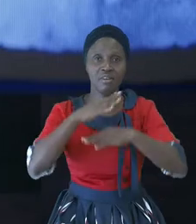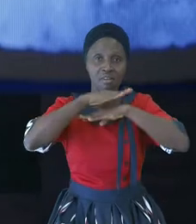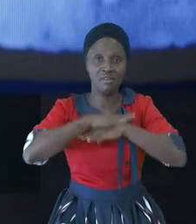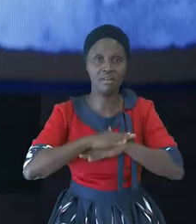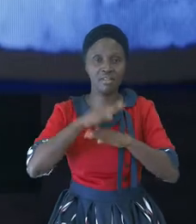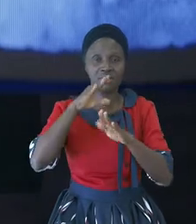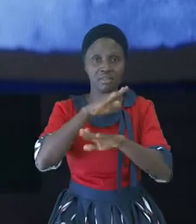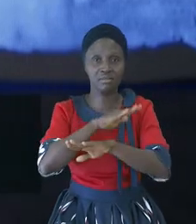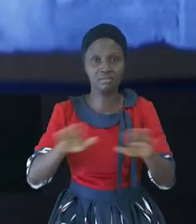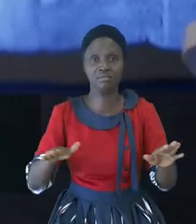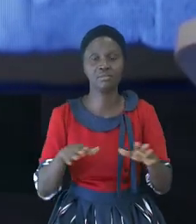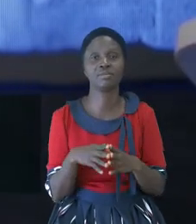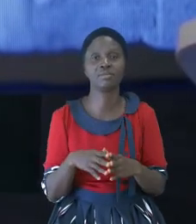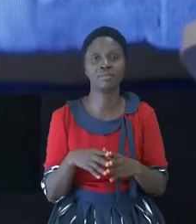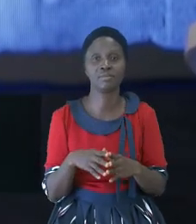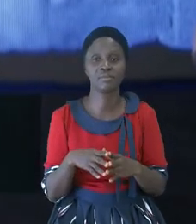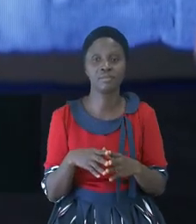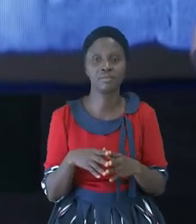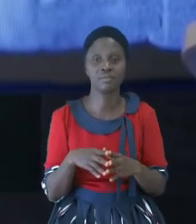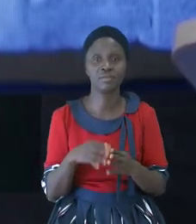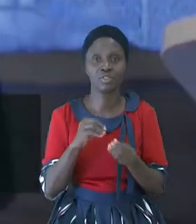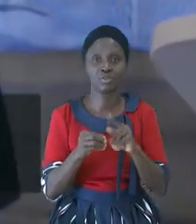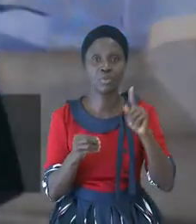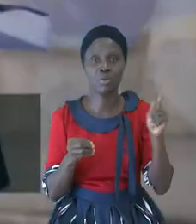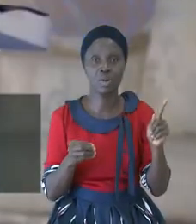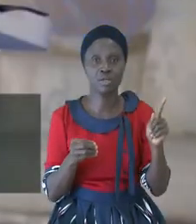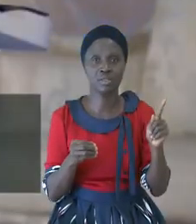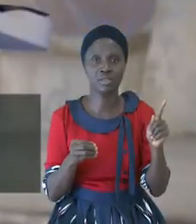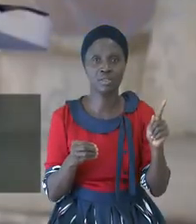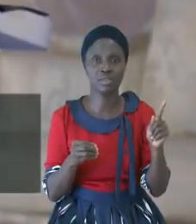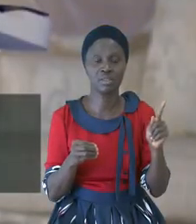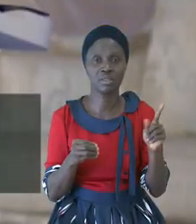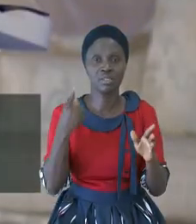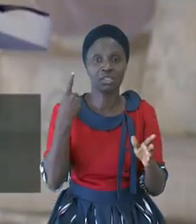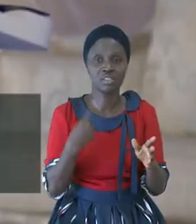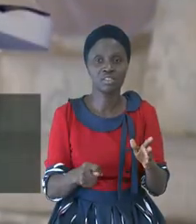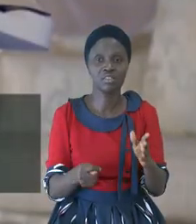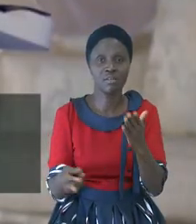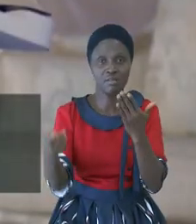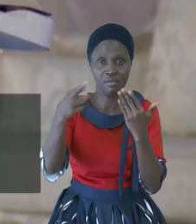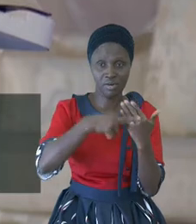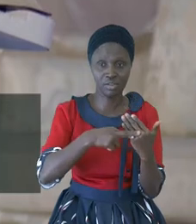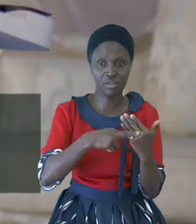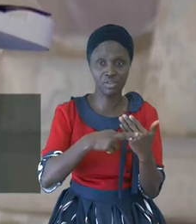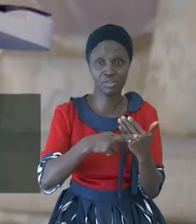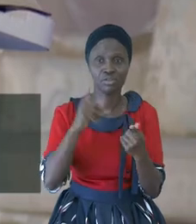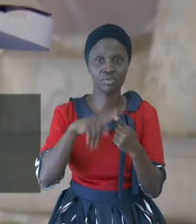our rescue. Let's look at number one. Number one is the restoration to the